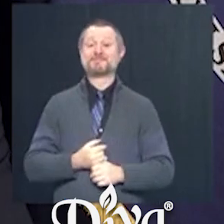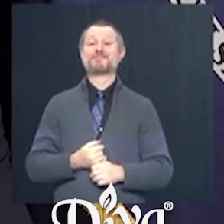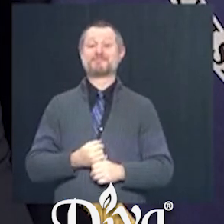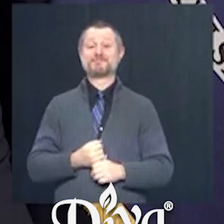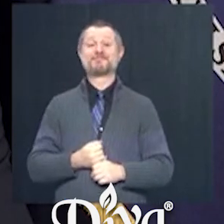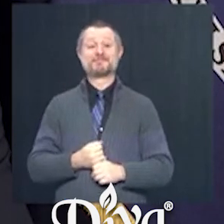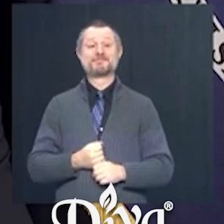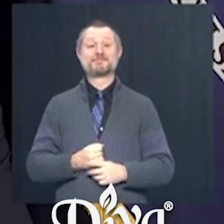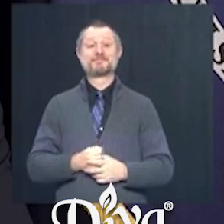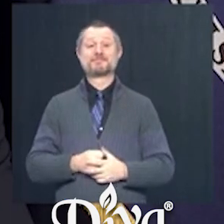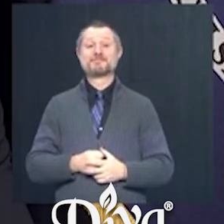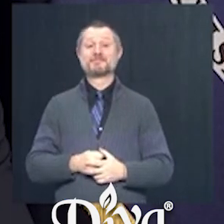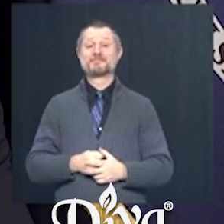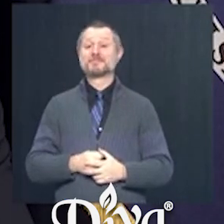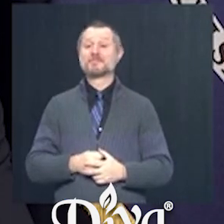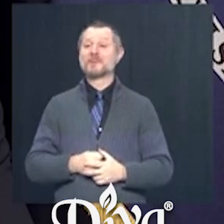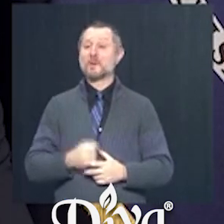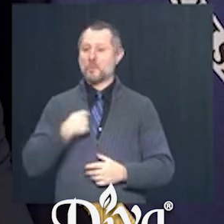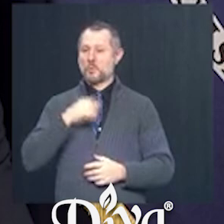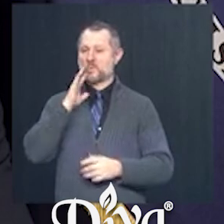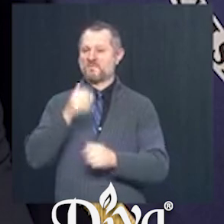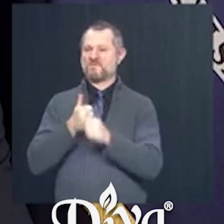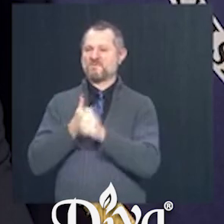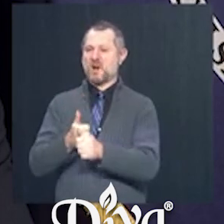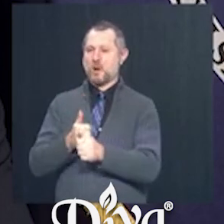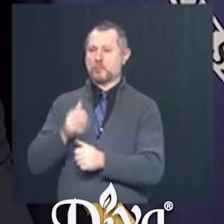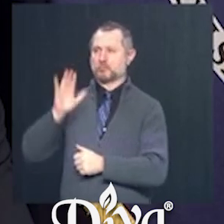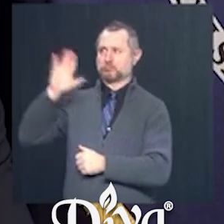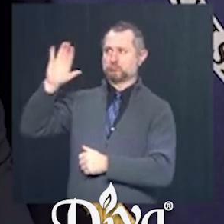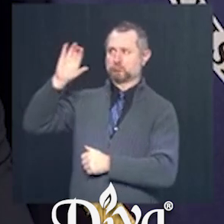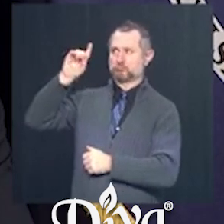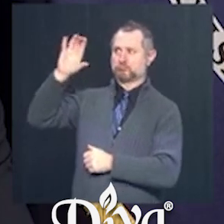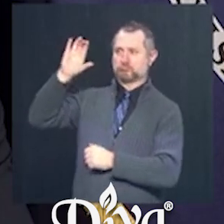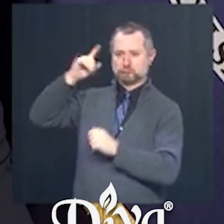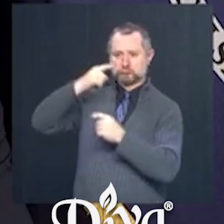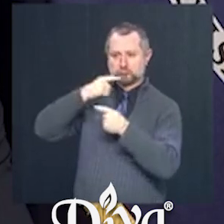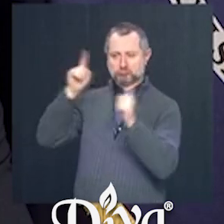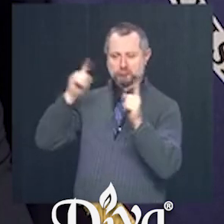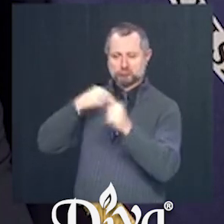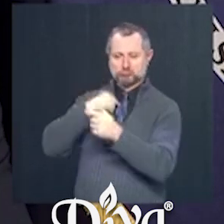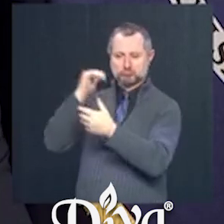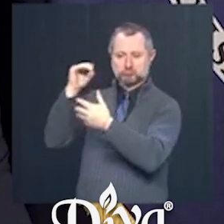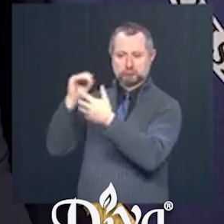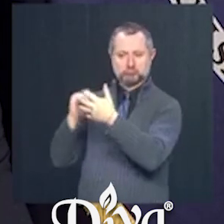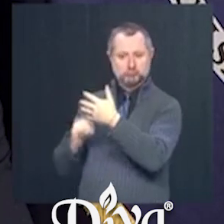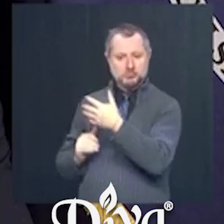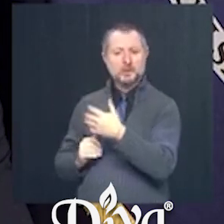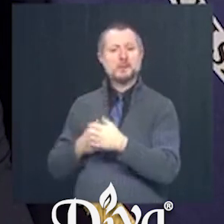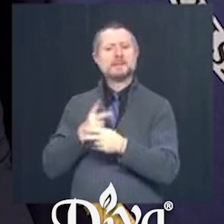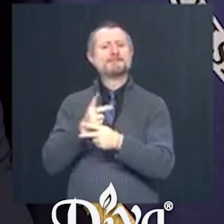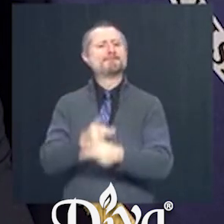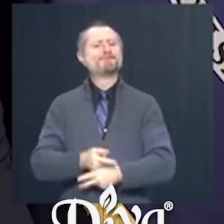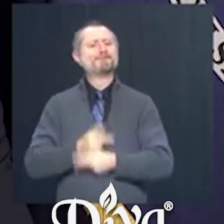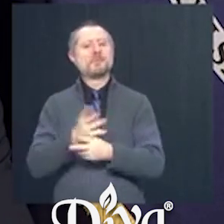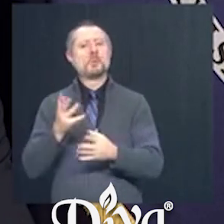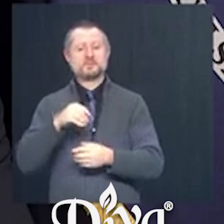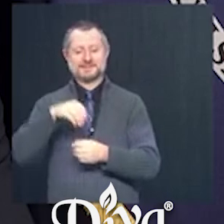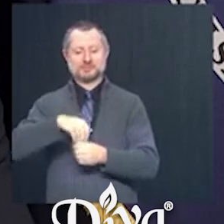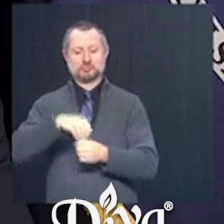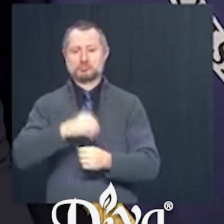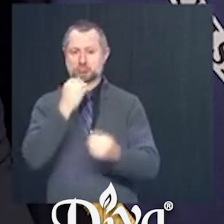and we're going to follow that additional guidance, which is basically more caution for indoor dining. We're going to watch